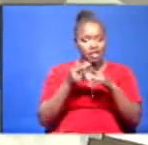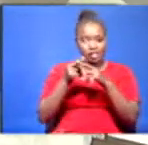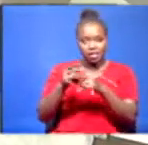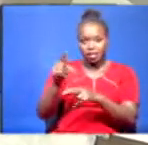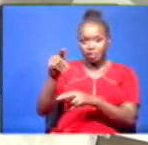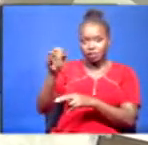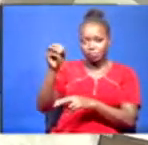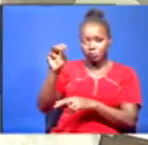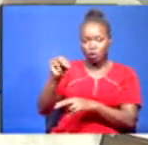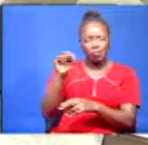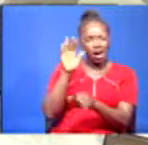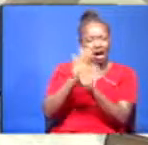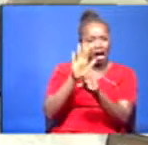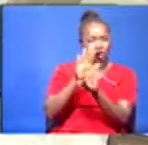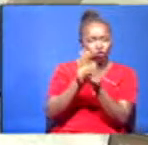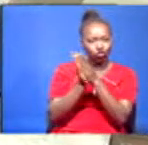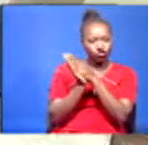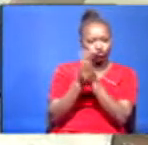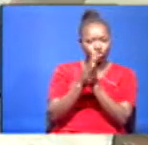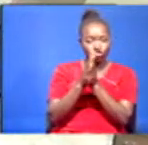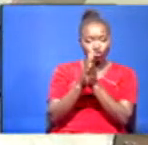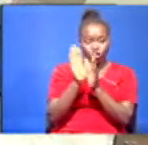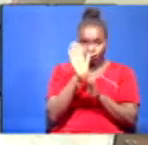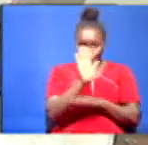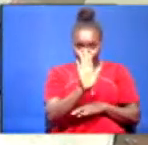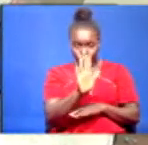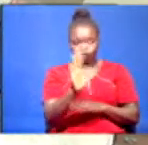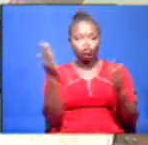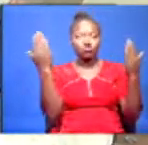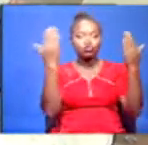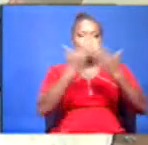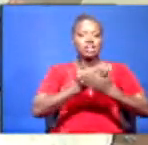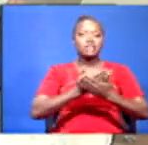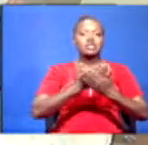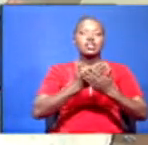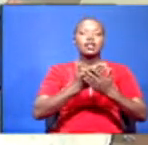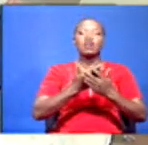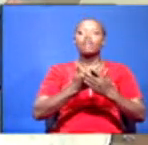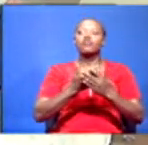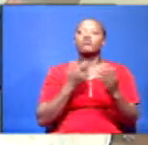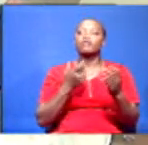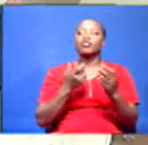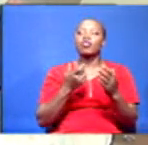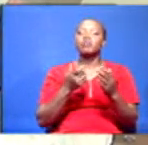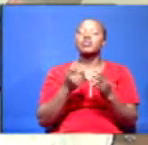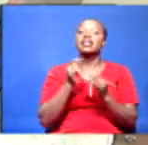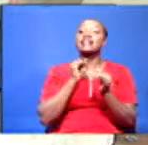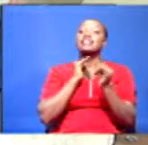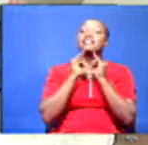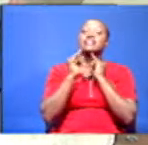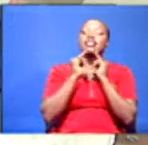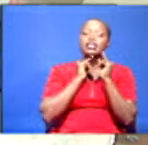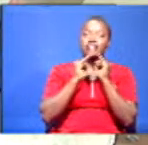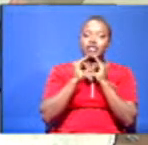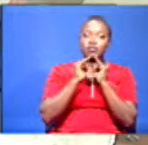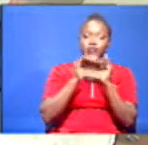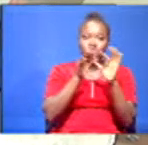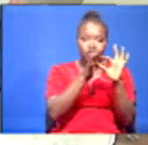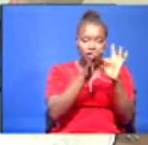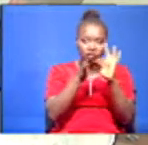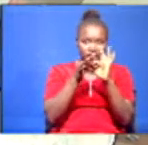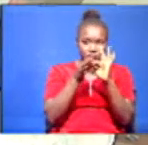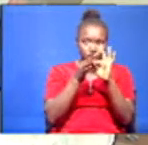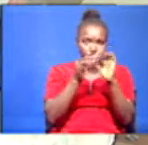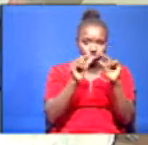lot of stories lined up for you tonight, coming off the back of an interview of the Azimio duo, Right